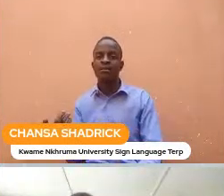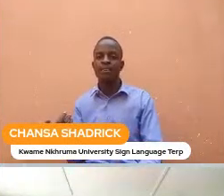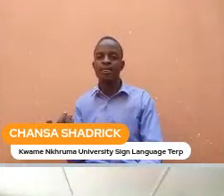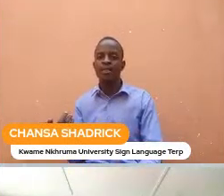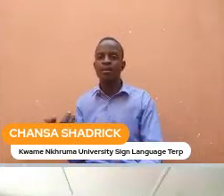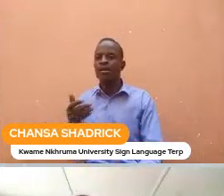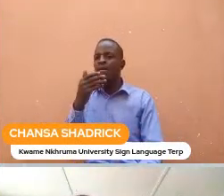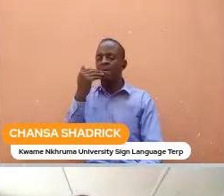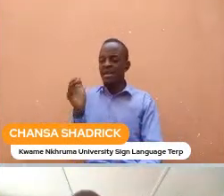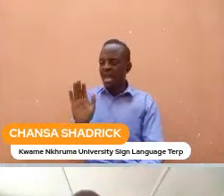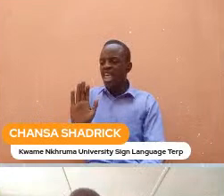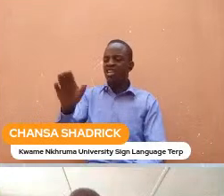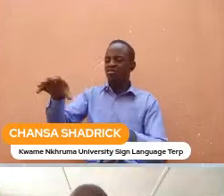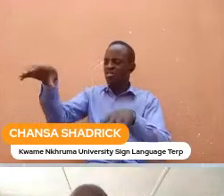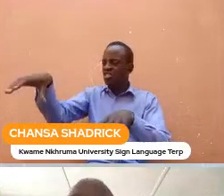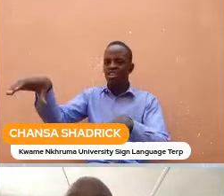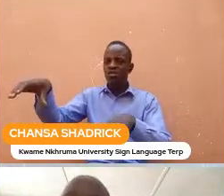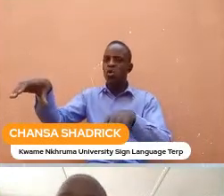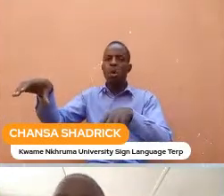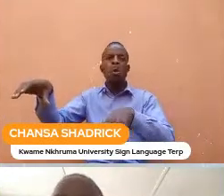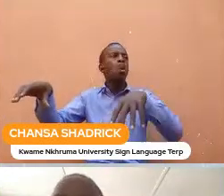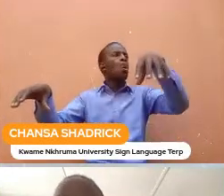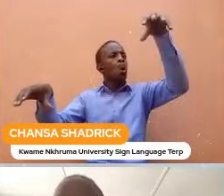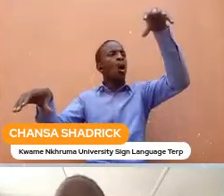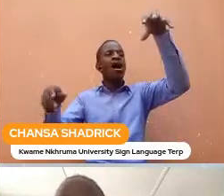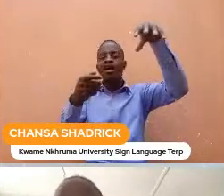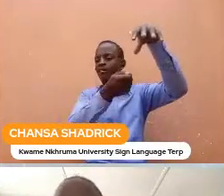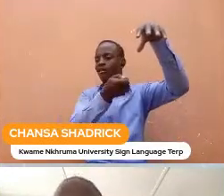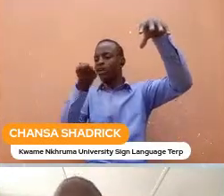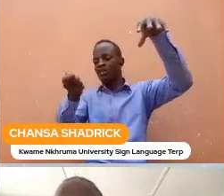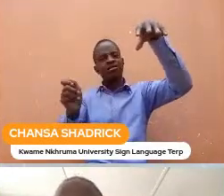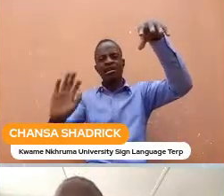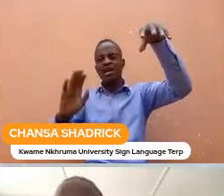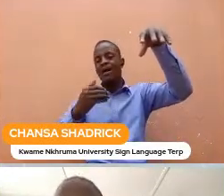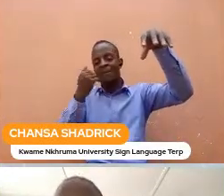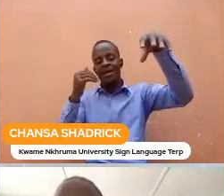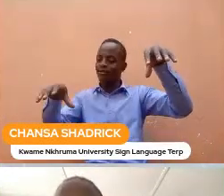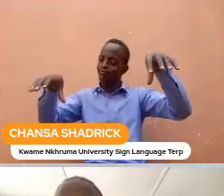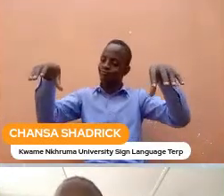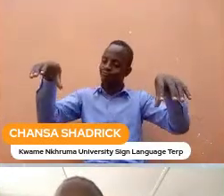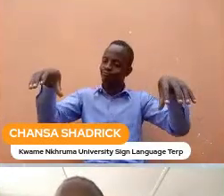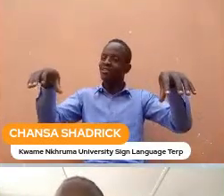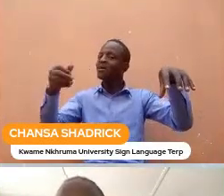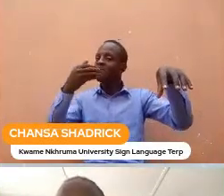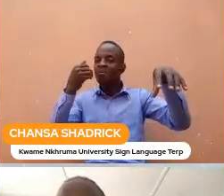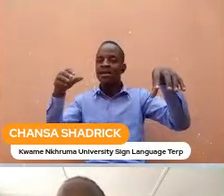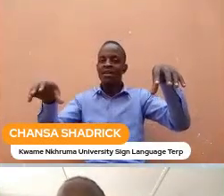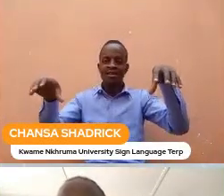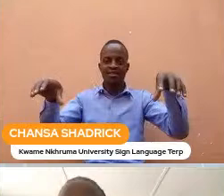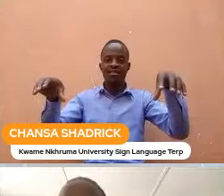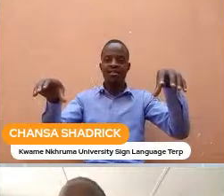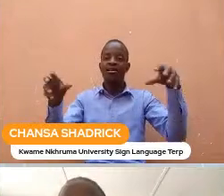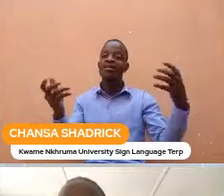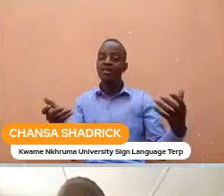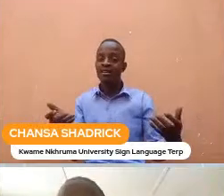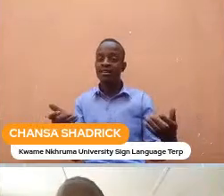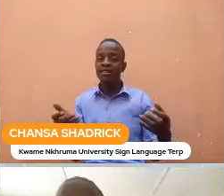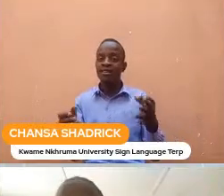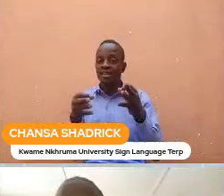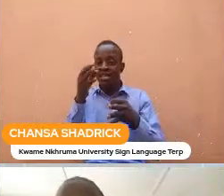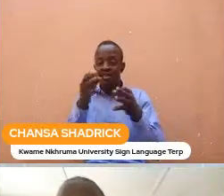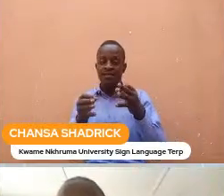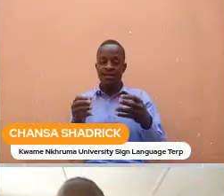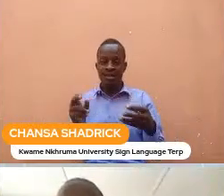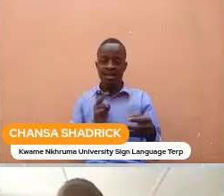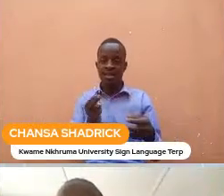these contraceptives other than these older providers. So if we engage peers like in the community,